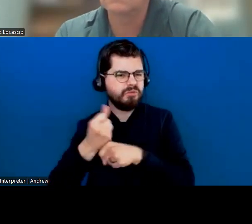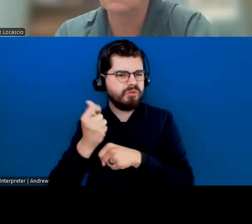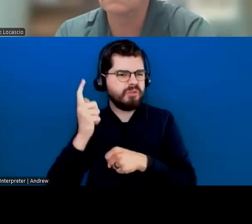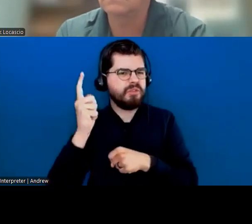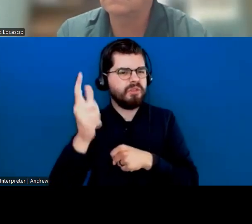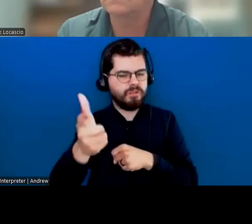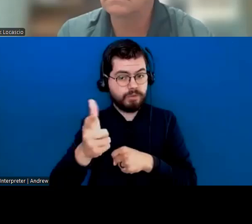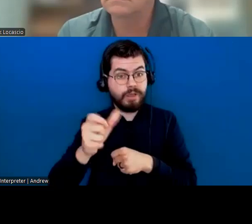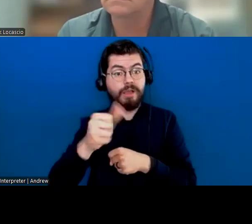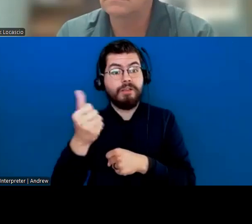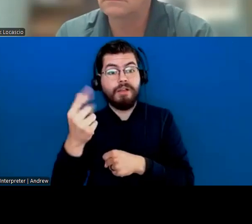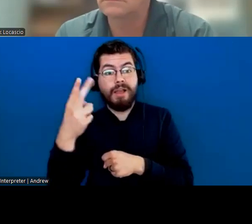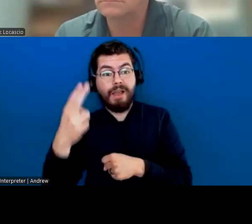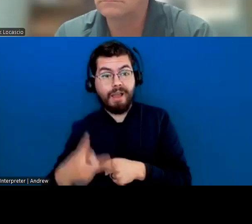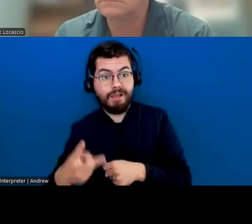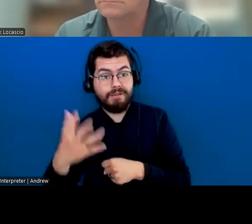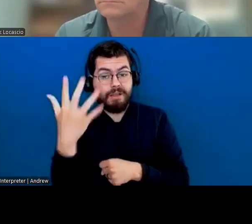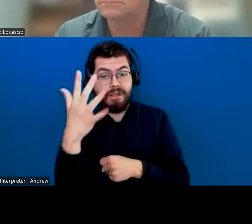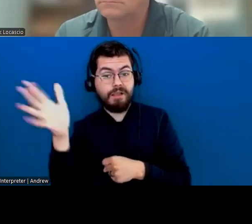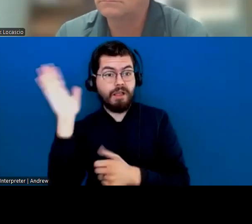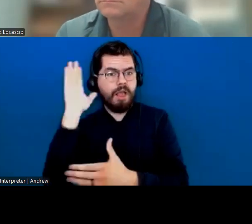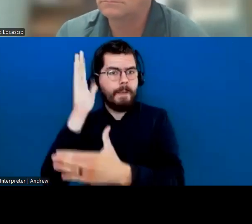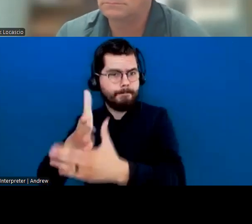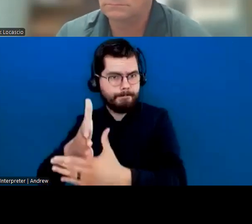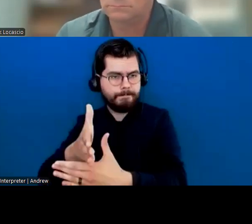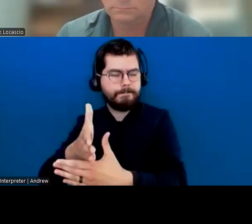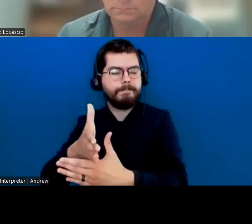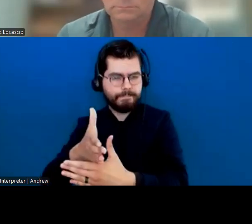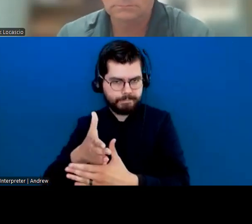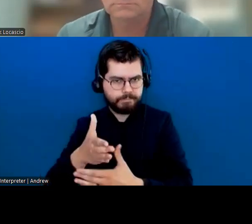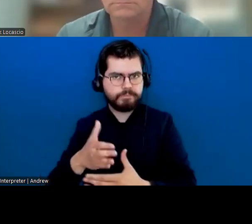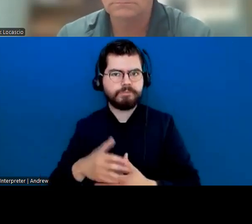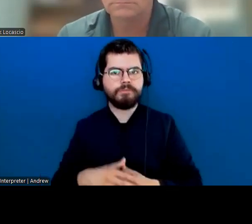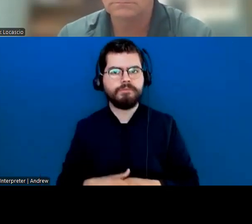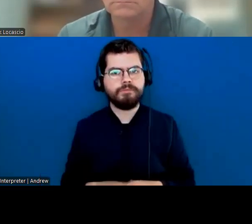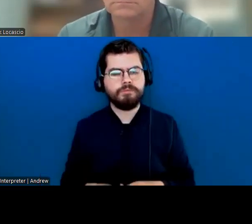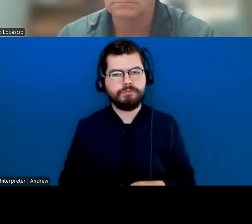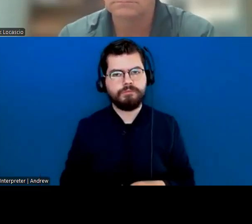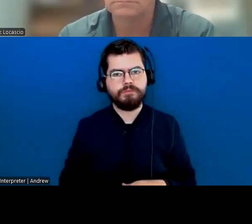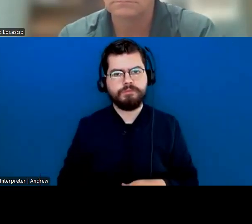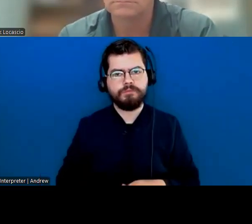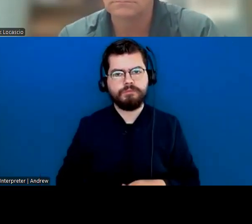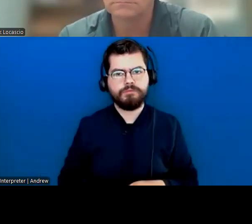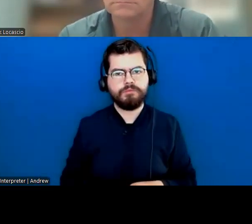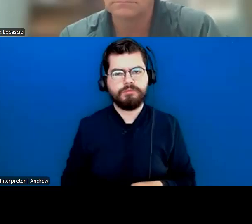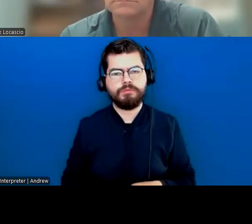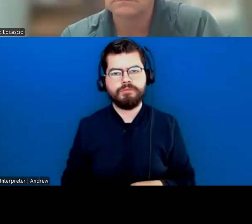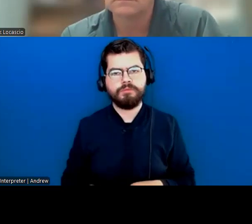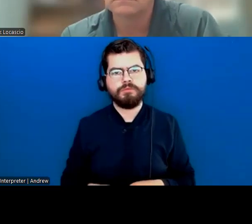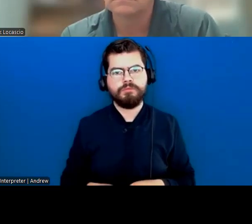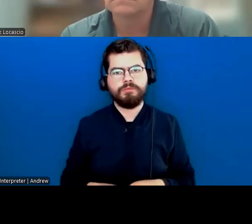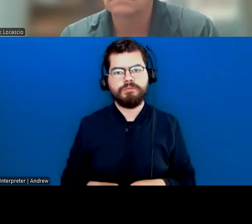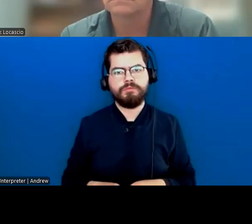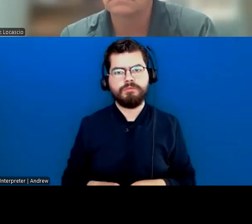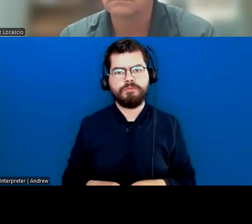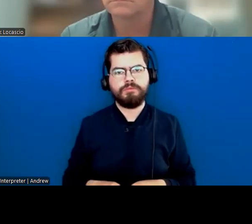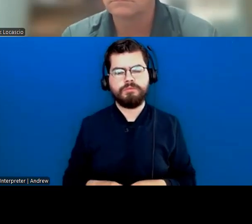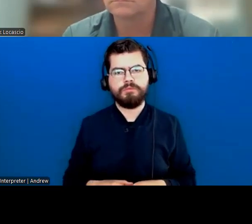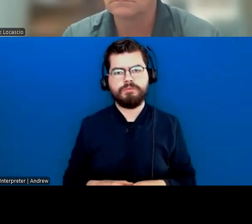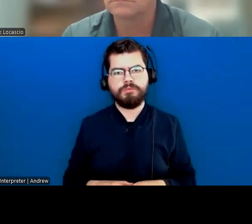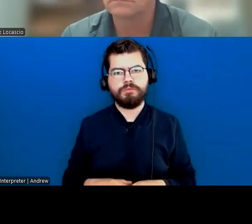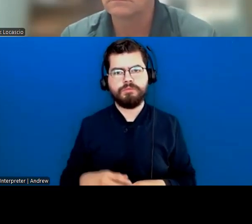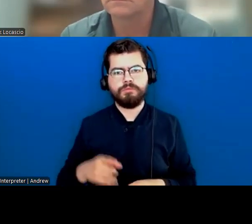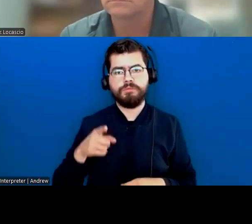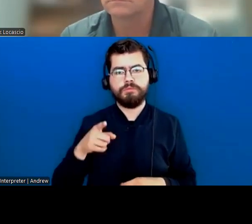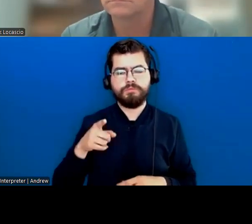variable retention improvement thinning in one, a pause and get the benefits of that